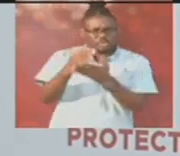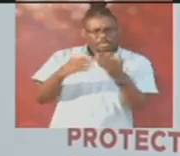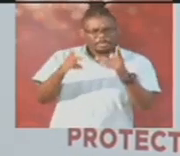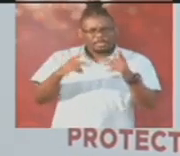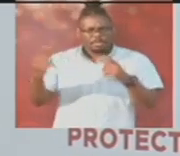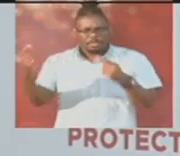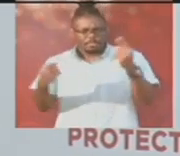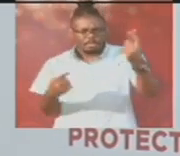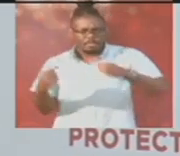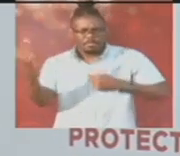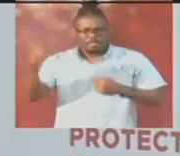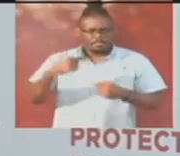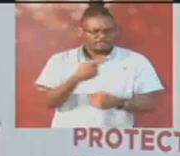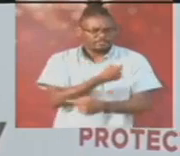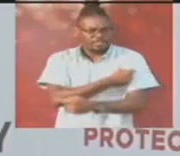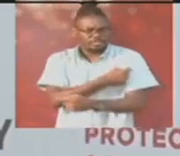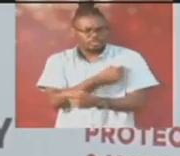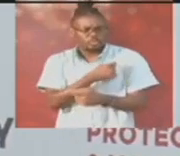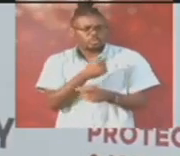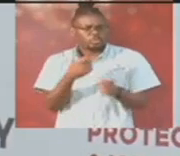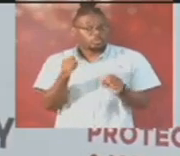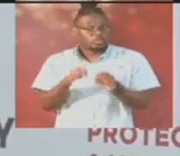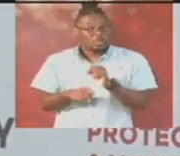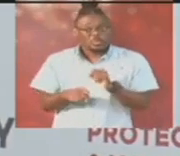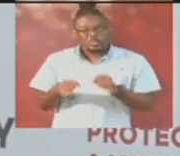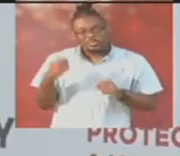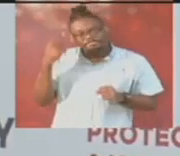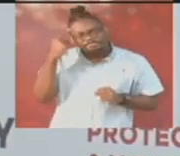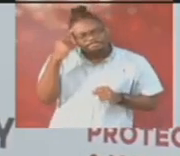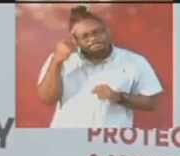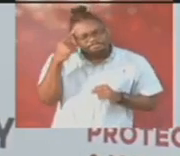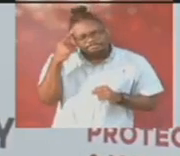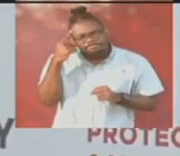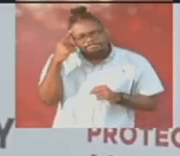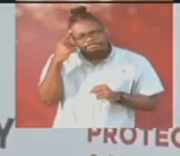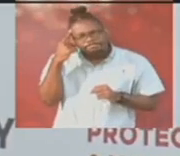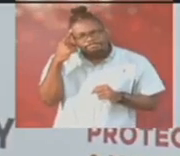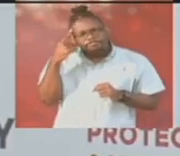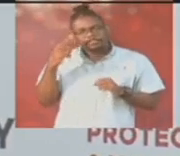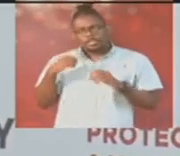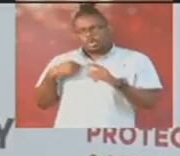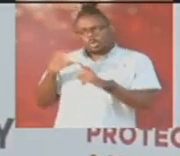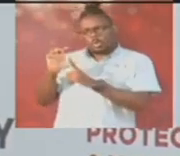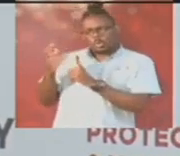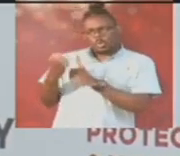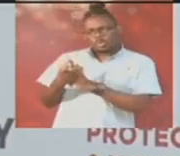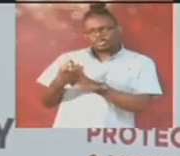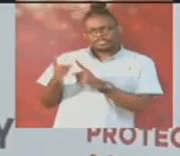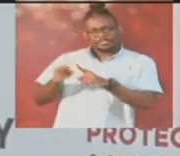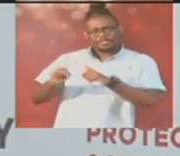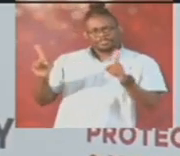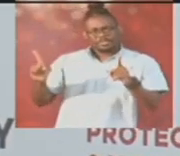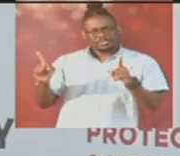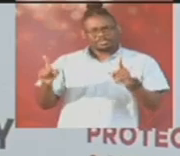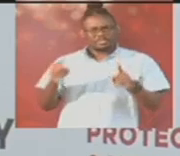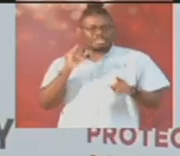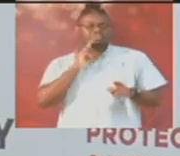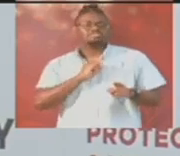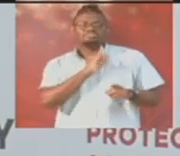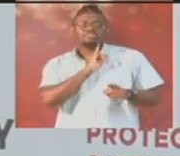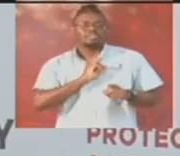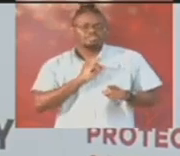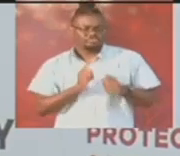so I think it really is, you know, there's cultural aspects to vaccine uptake as well. So we